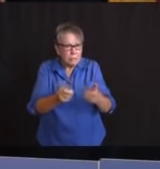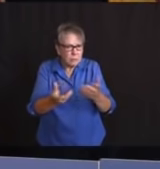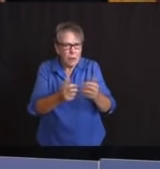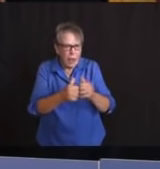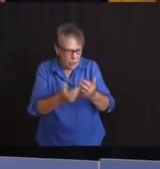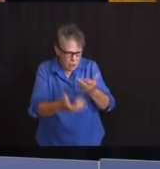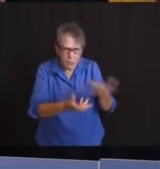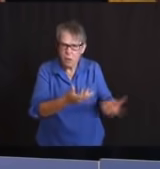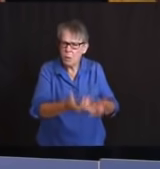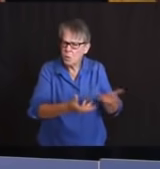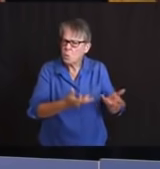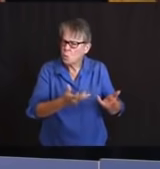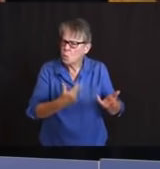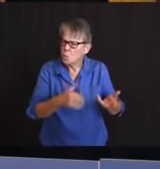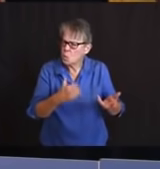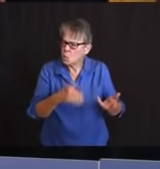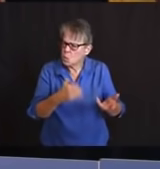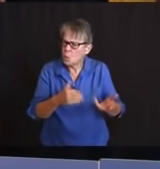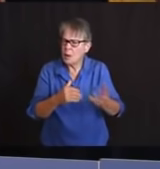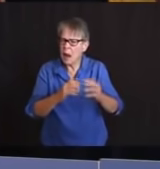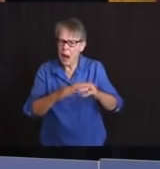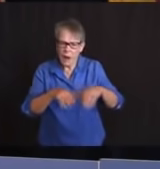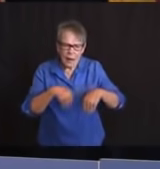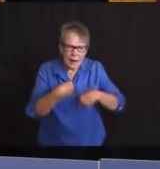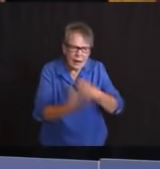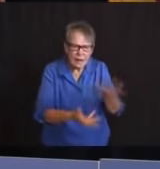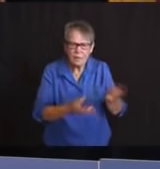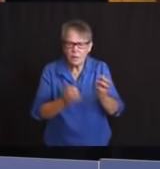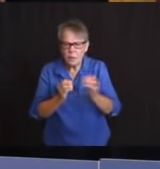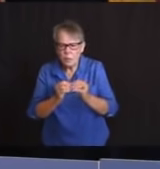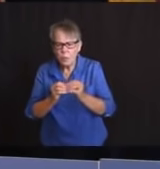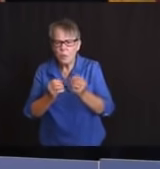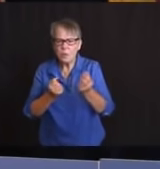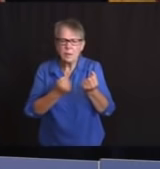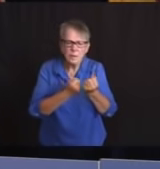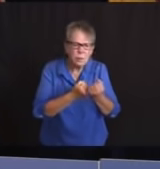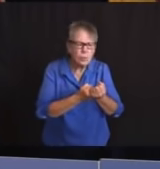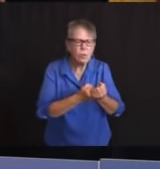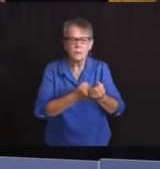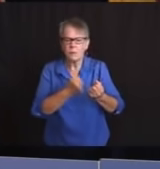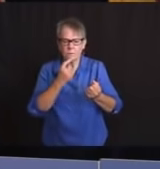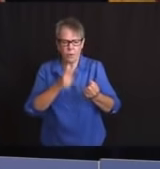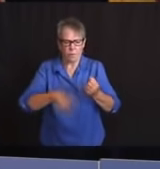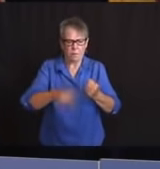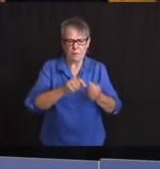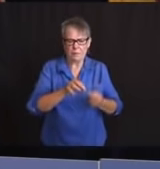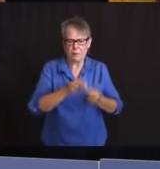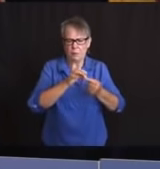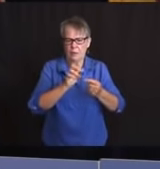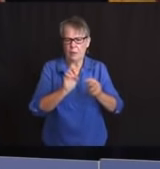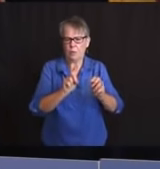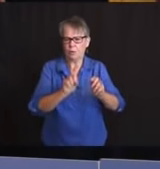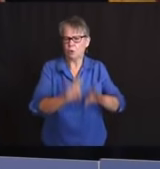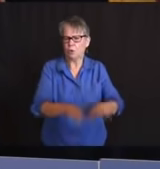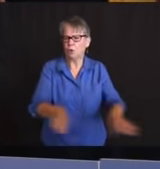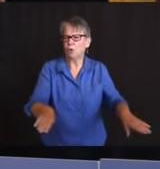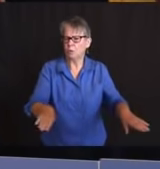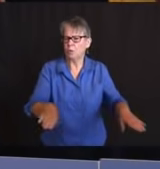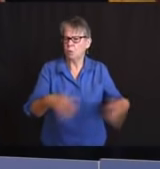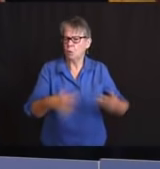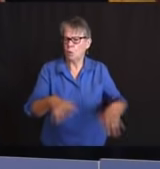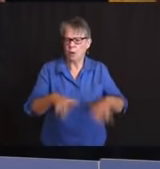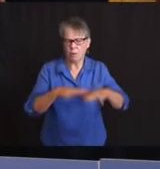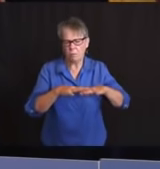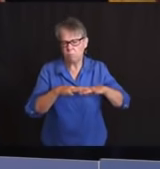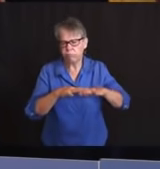requirements. Again, diverse set of needs among all. In June, when we came out with the Road Back, our school reopening